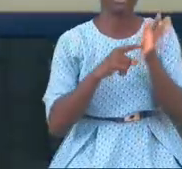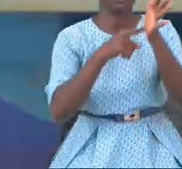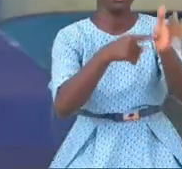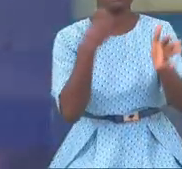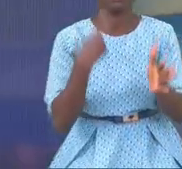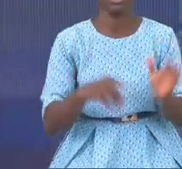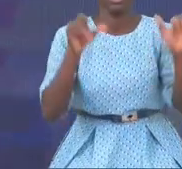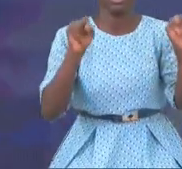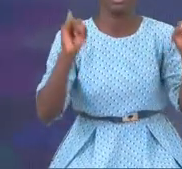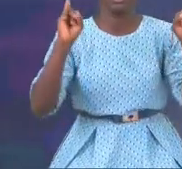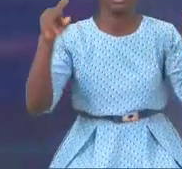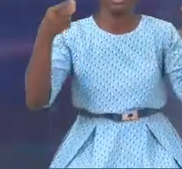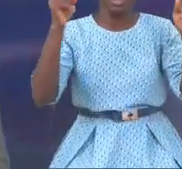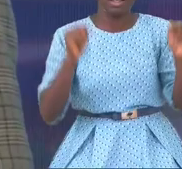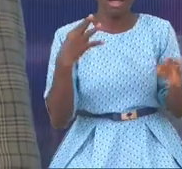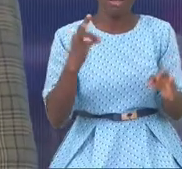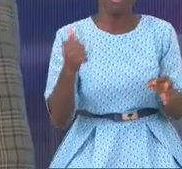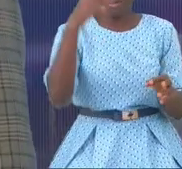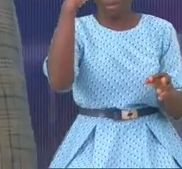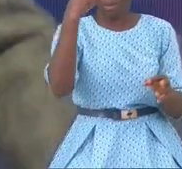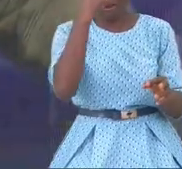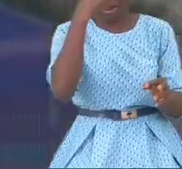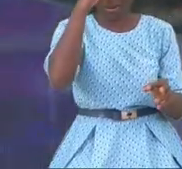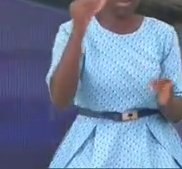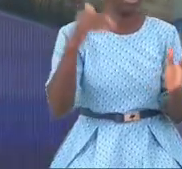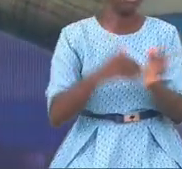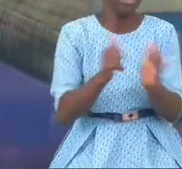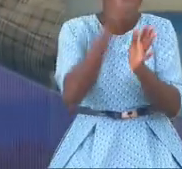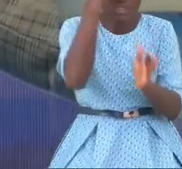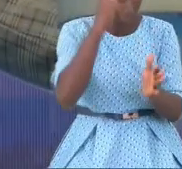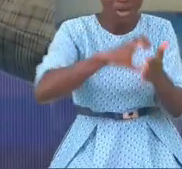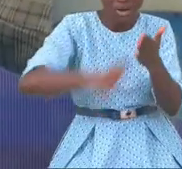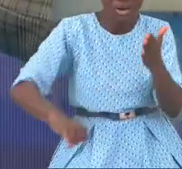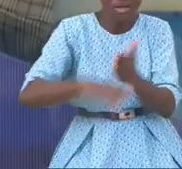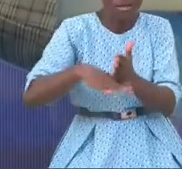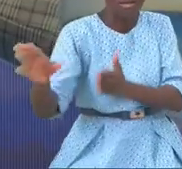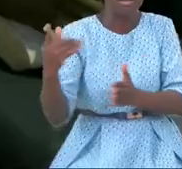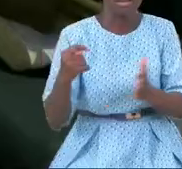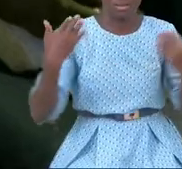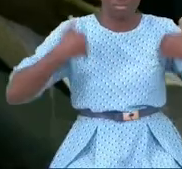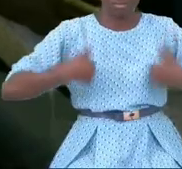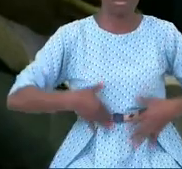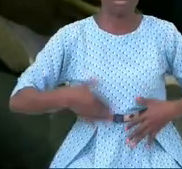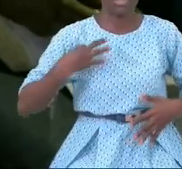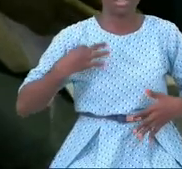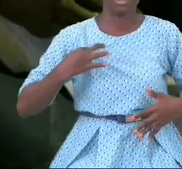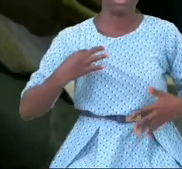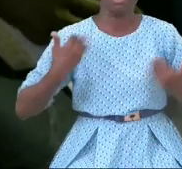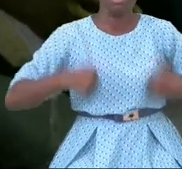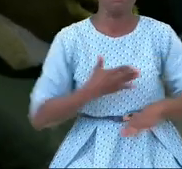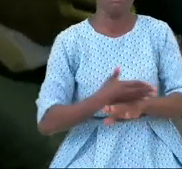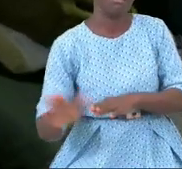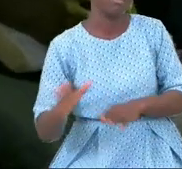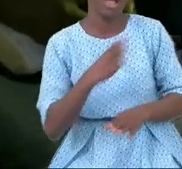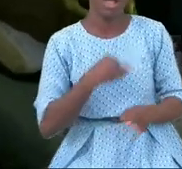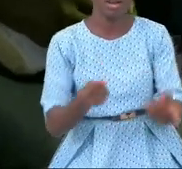to Jesus. He was sure, like you're sure tonight, mercy has come for you. Healing has